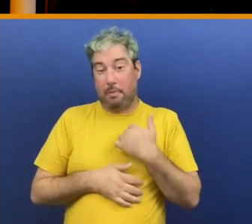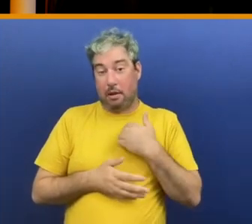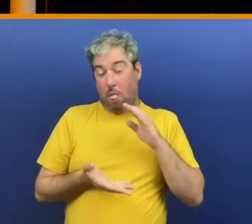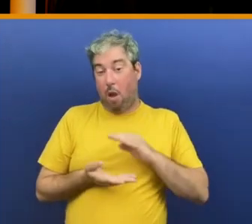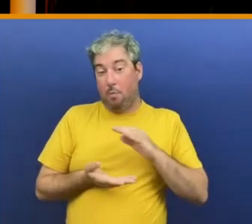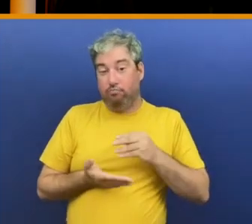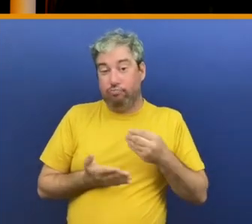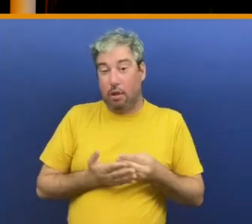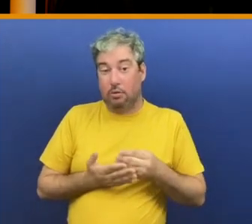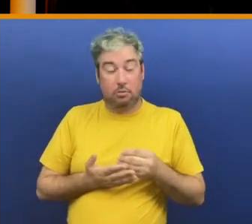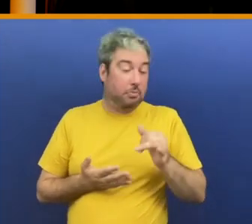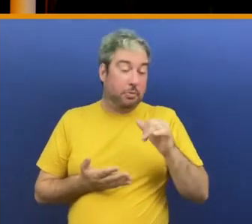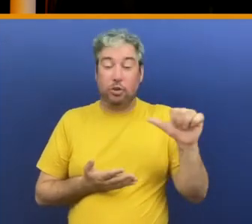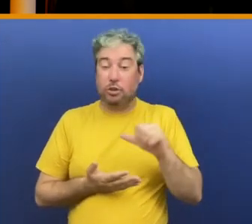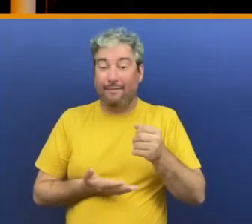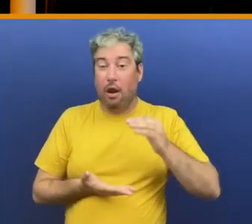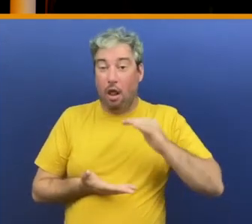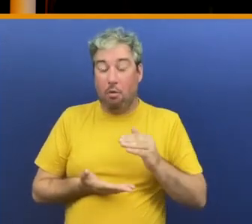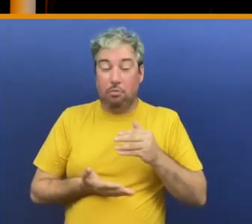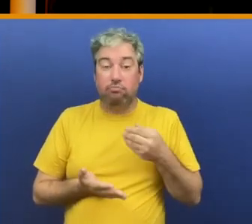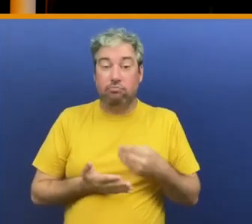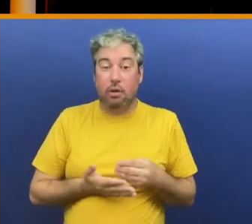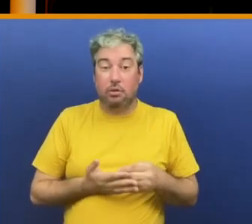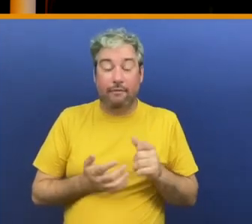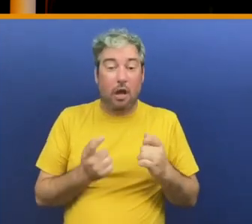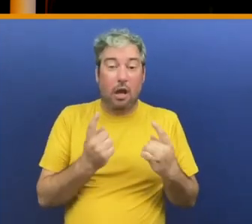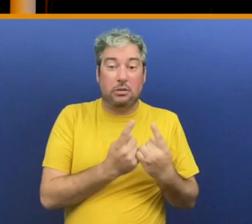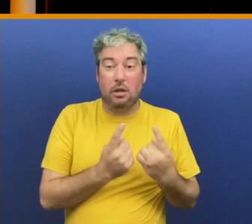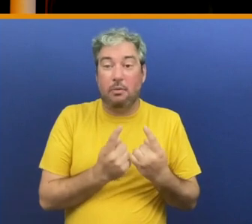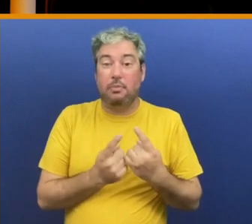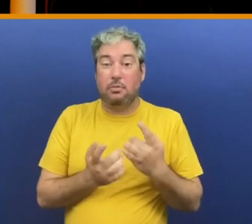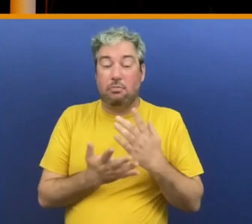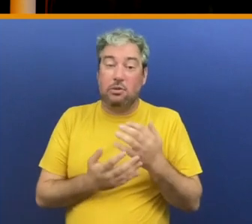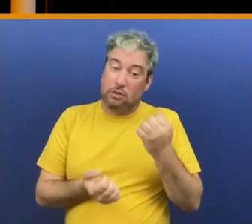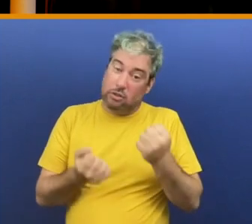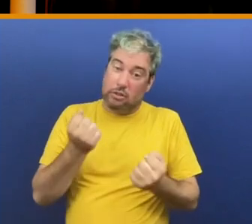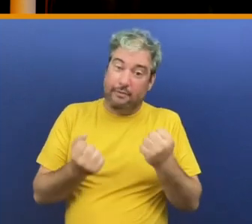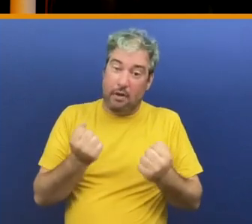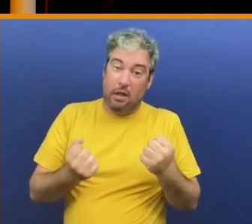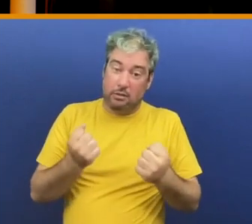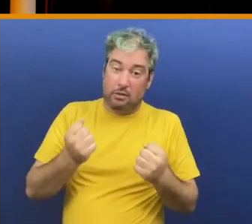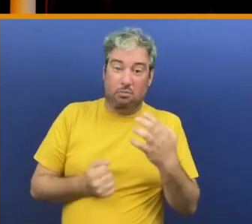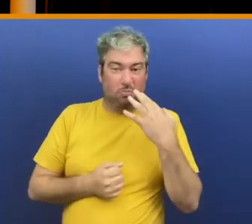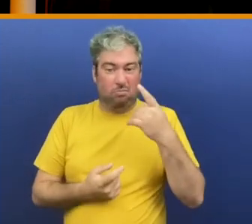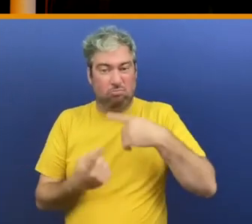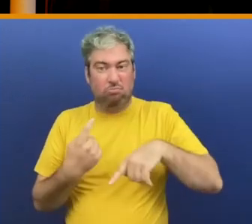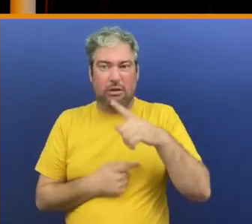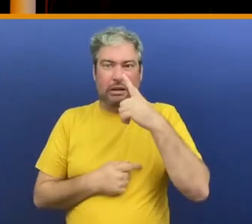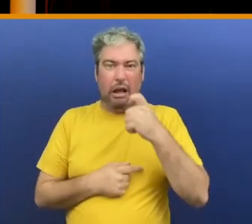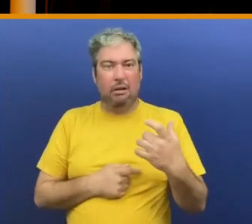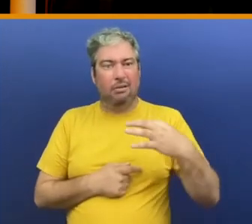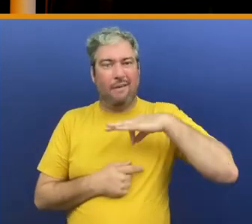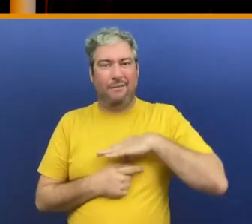items where it is justified and where we can actually gain advantages. But free trade is not just